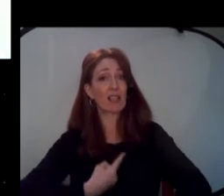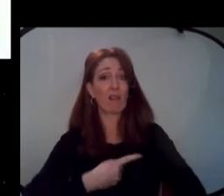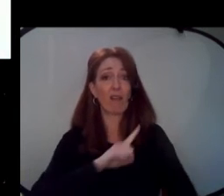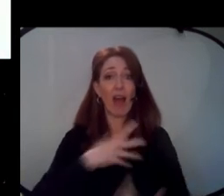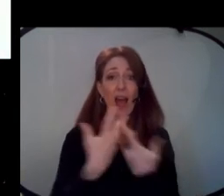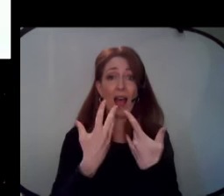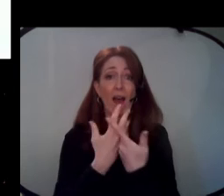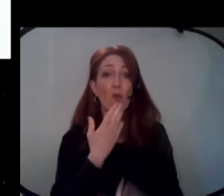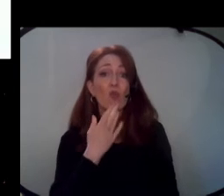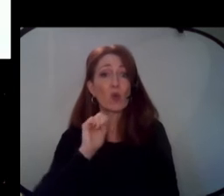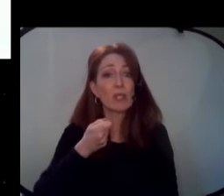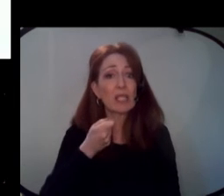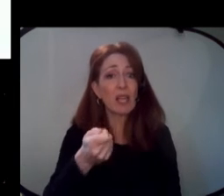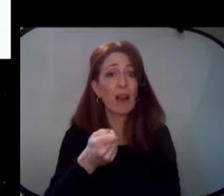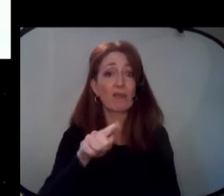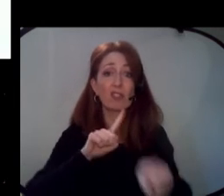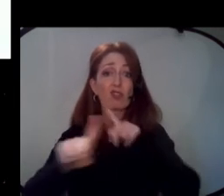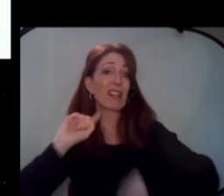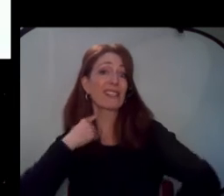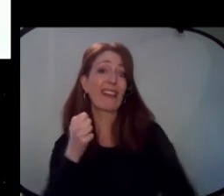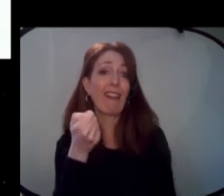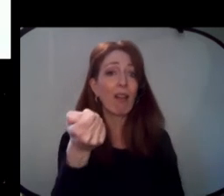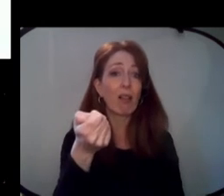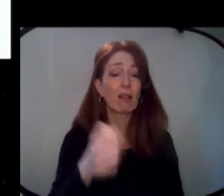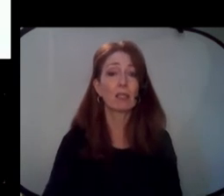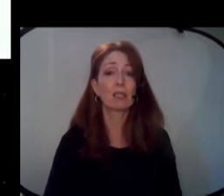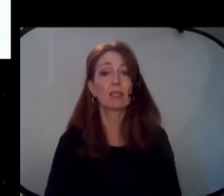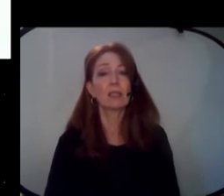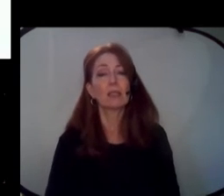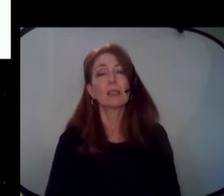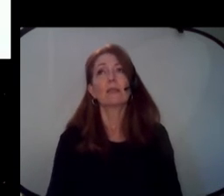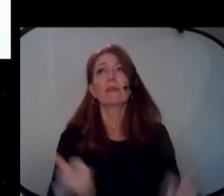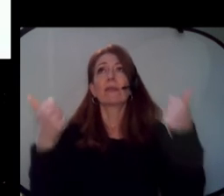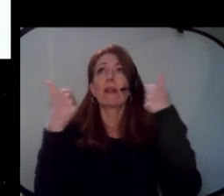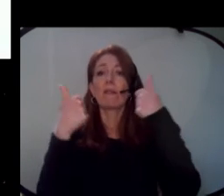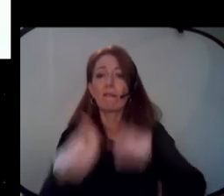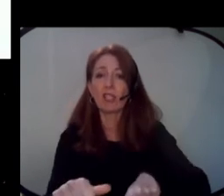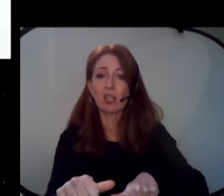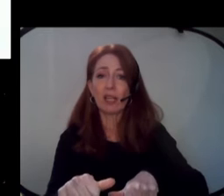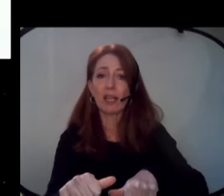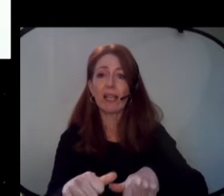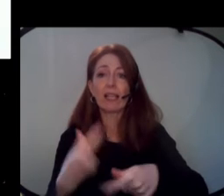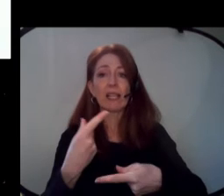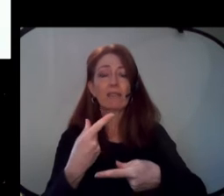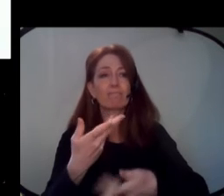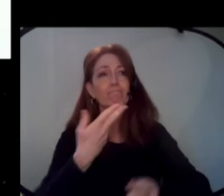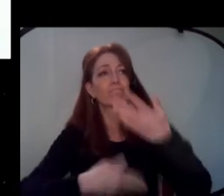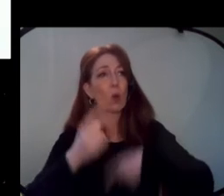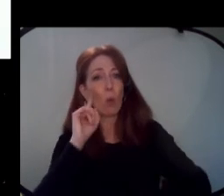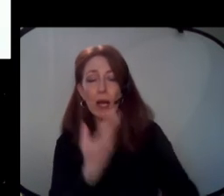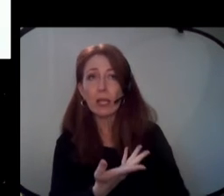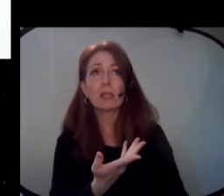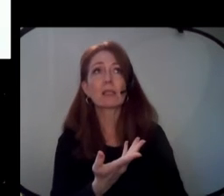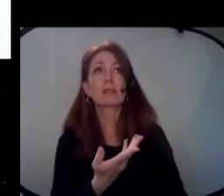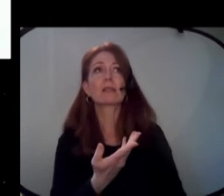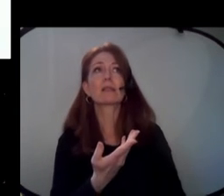to kill him. And in the end, after some further testimony from a witness about the very, very